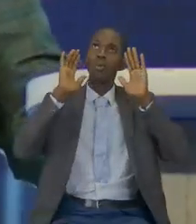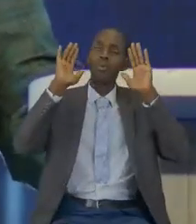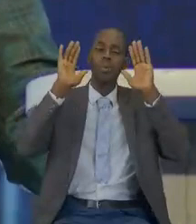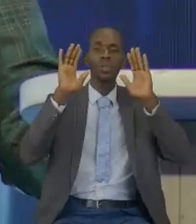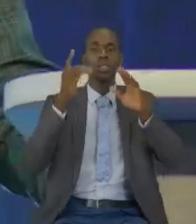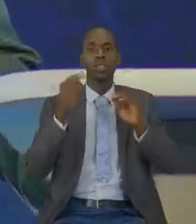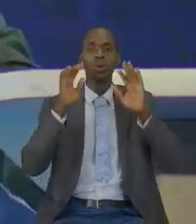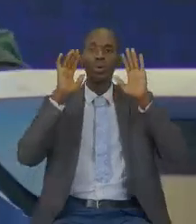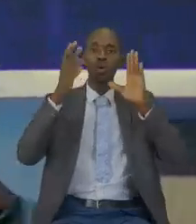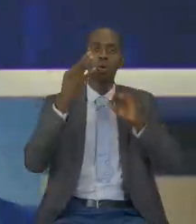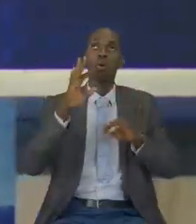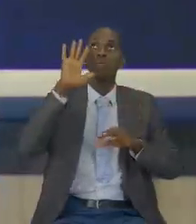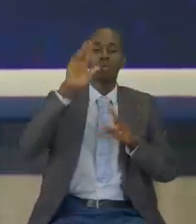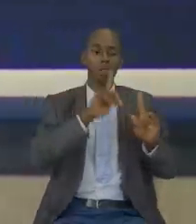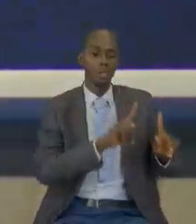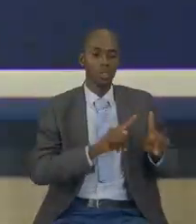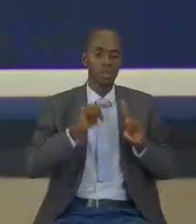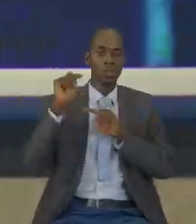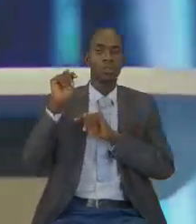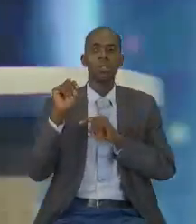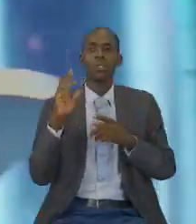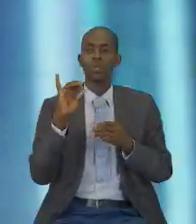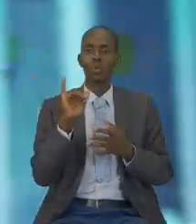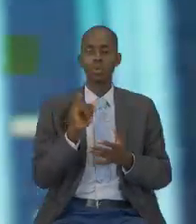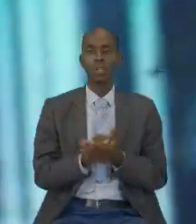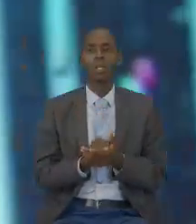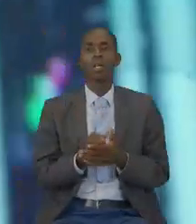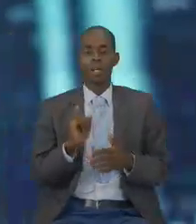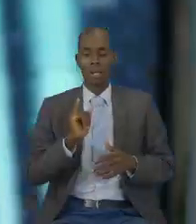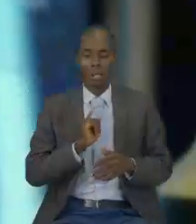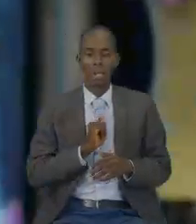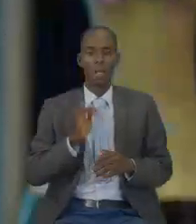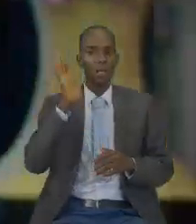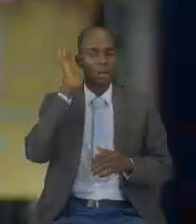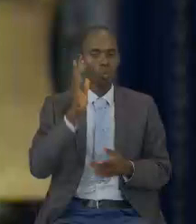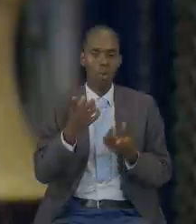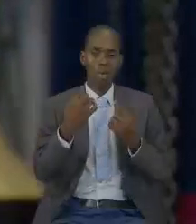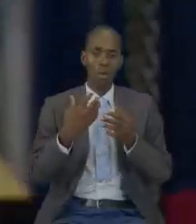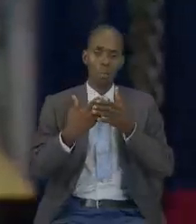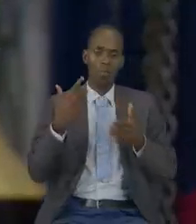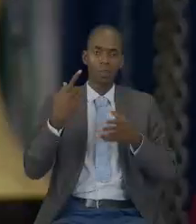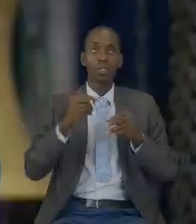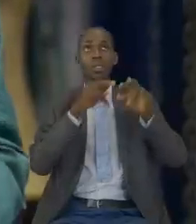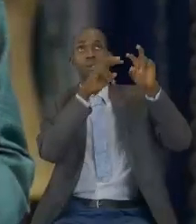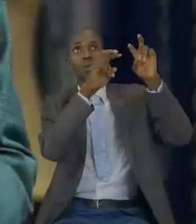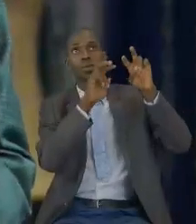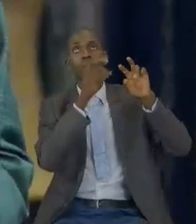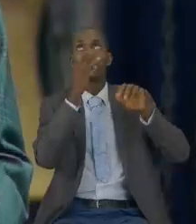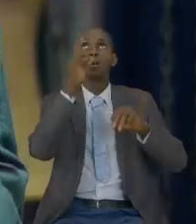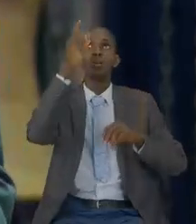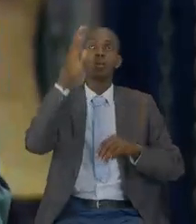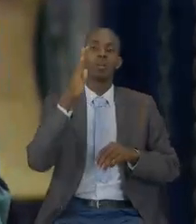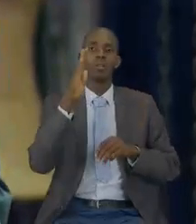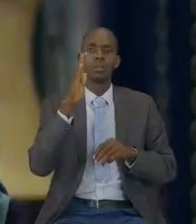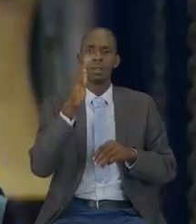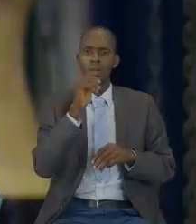the wonder of your translation, so that I'll come before the throne of God. Am